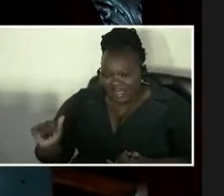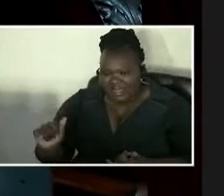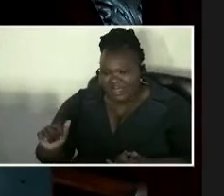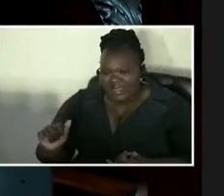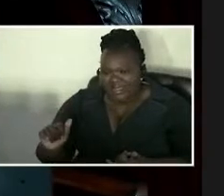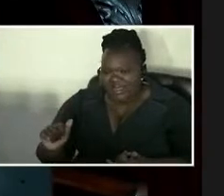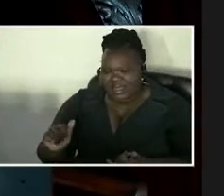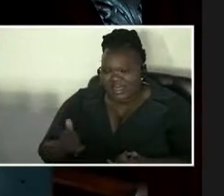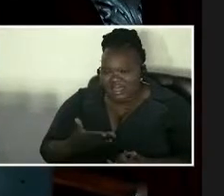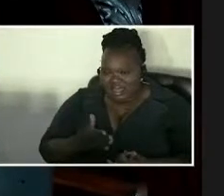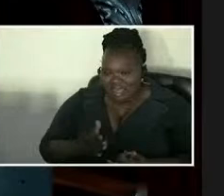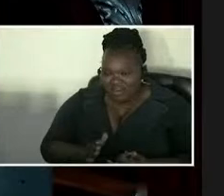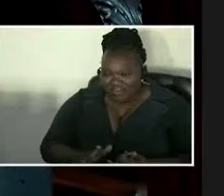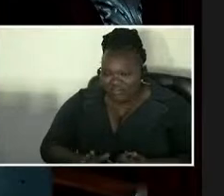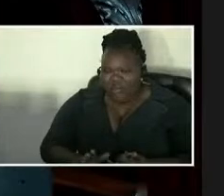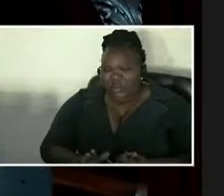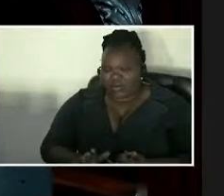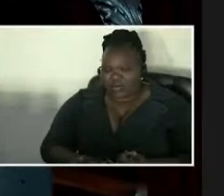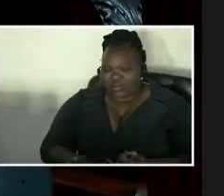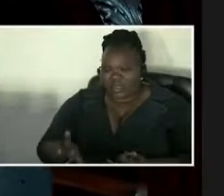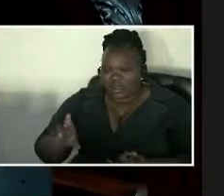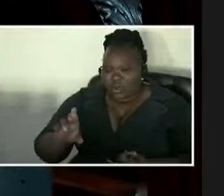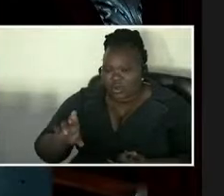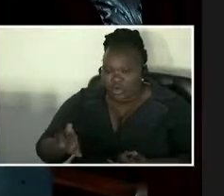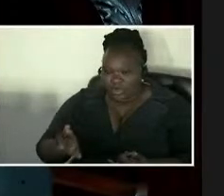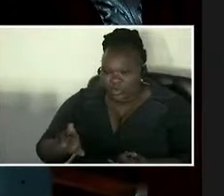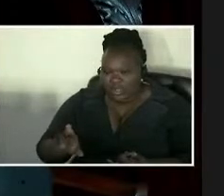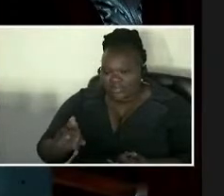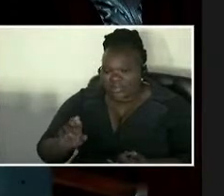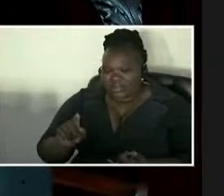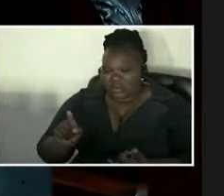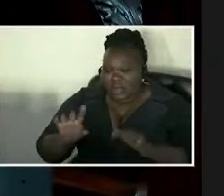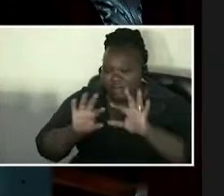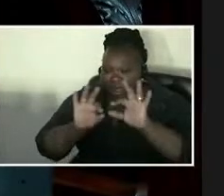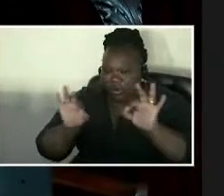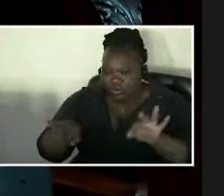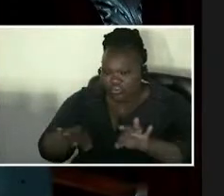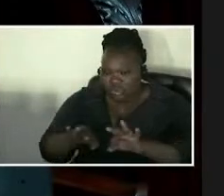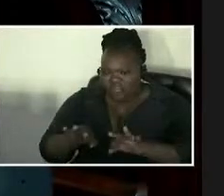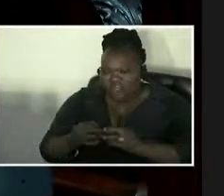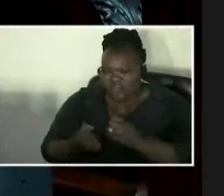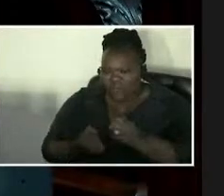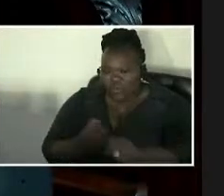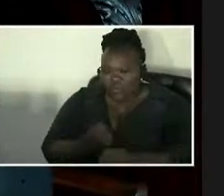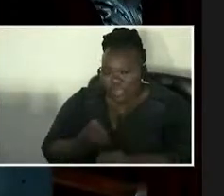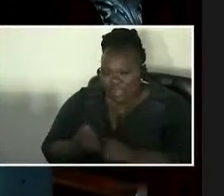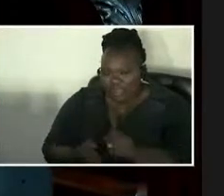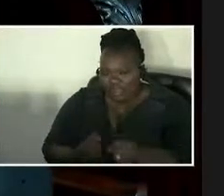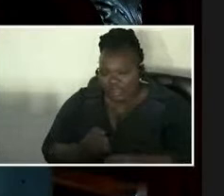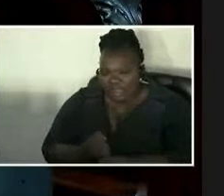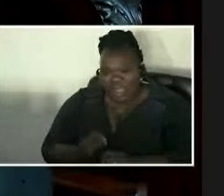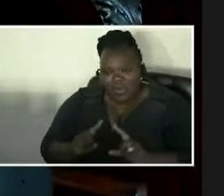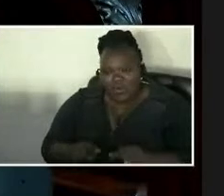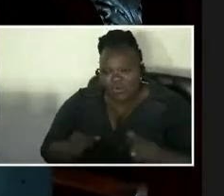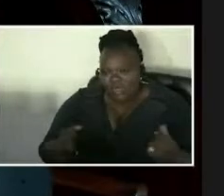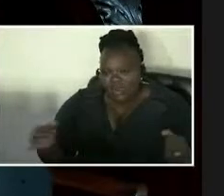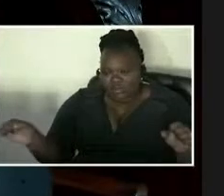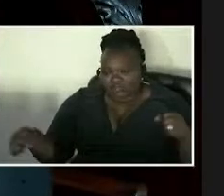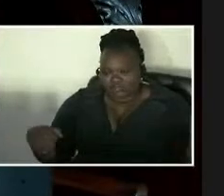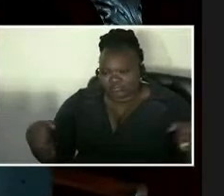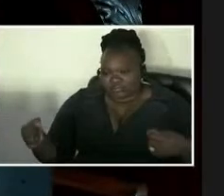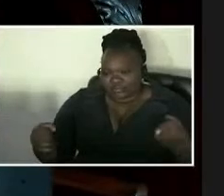the regularization of these contracts for years now you cannot hide